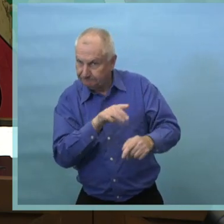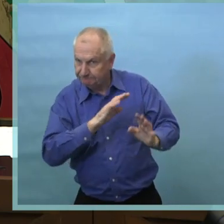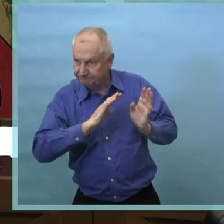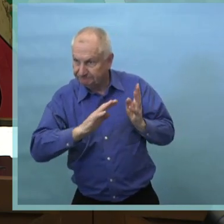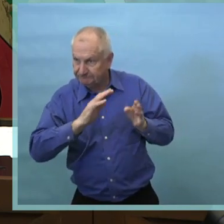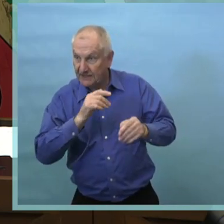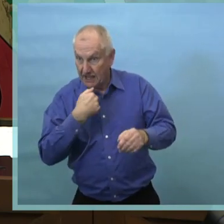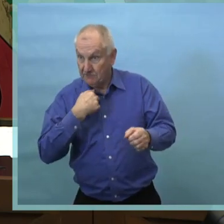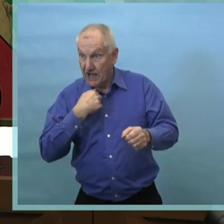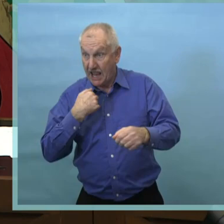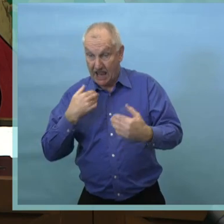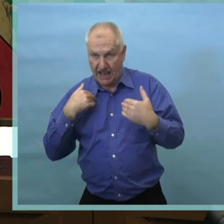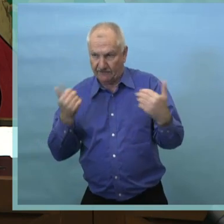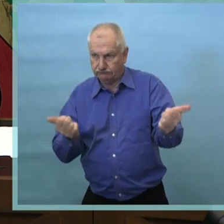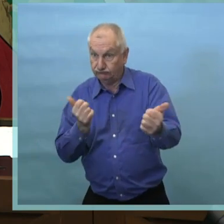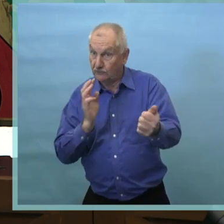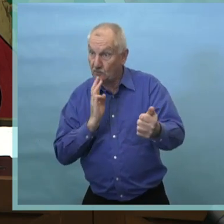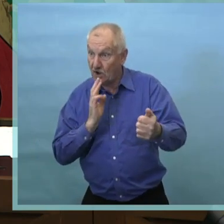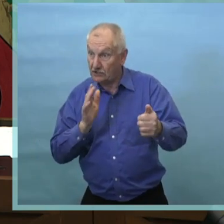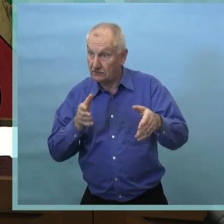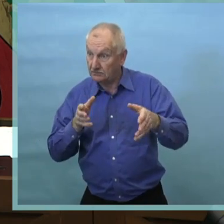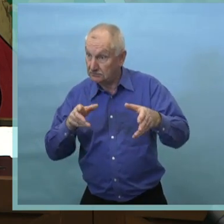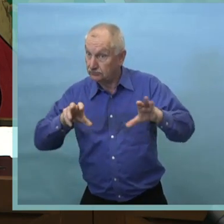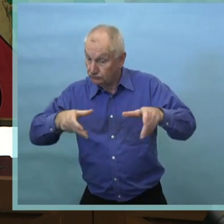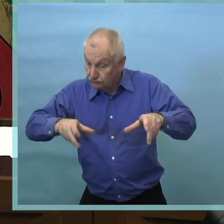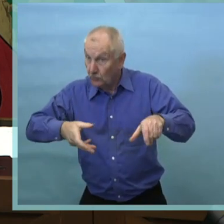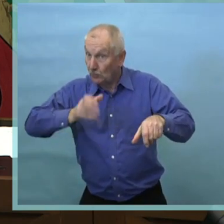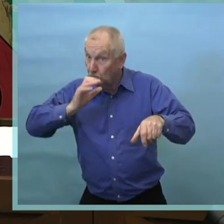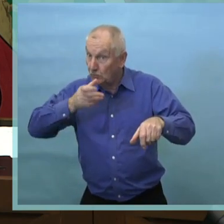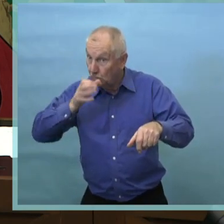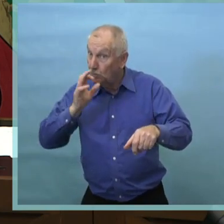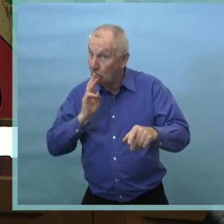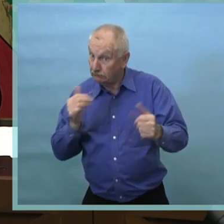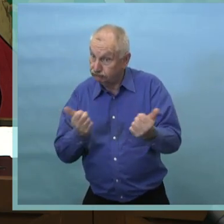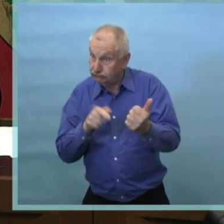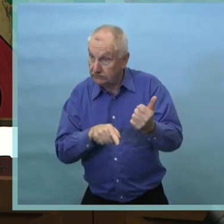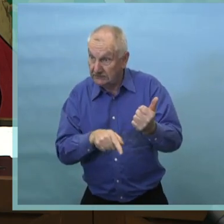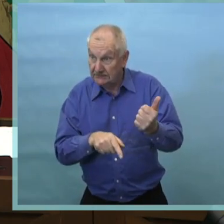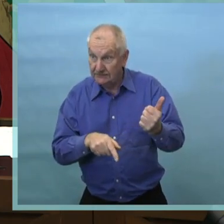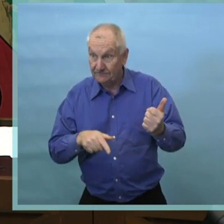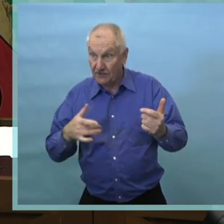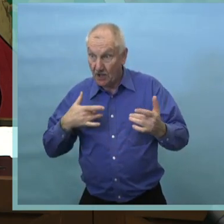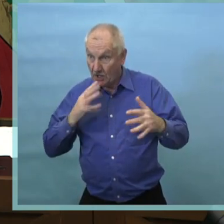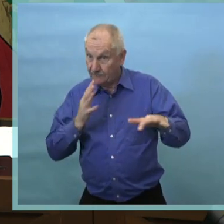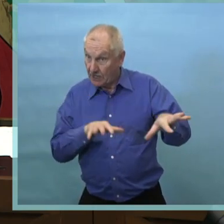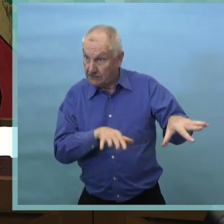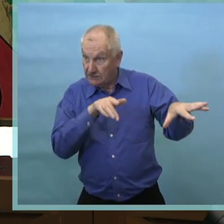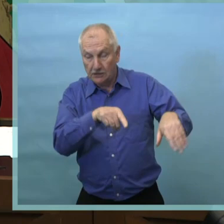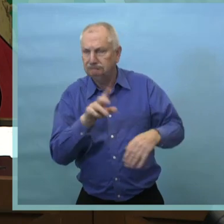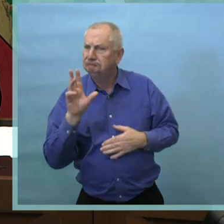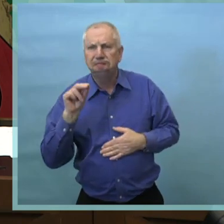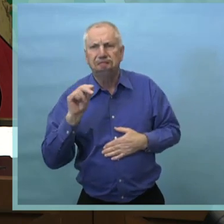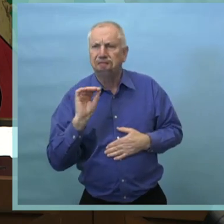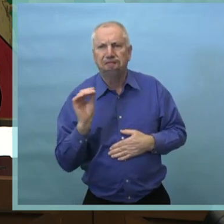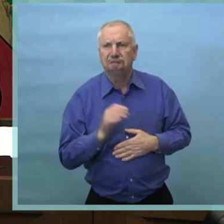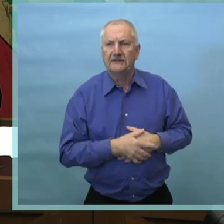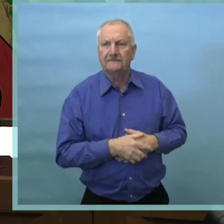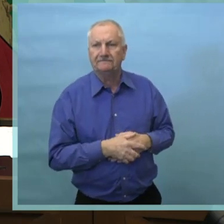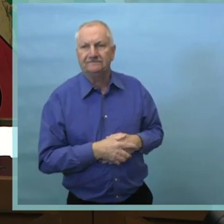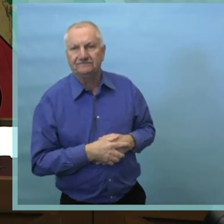supply of water. So at this point in time, the answer would be there are no concerns. Sounds good. No follow-up question. Thank